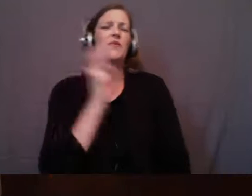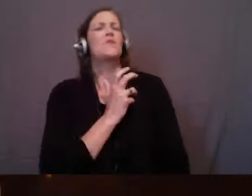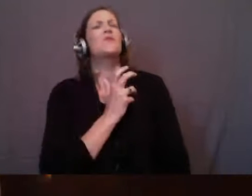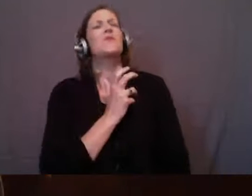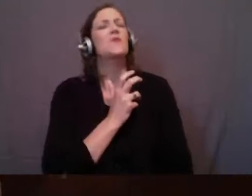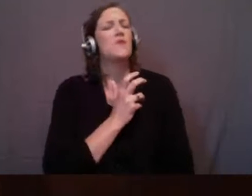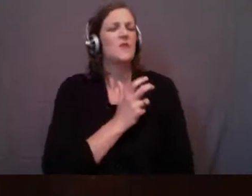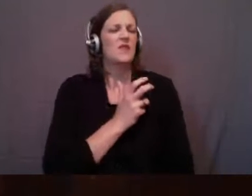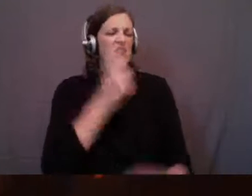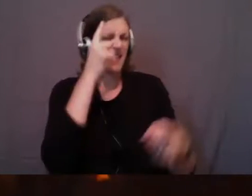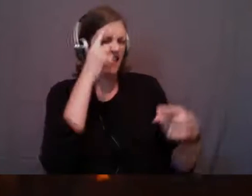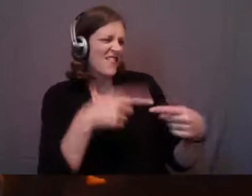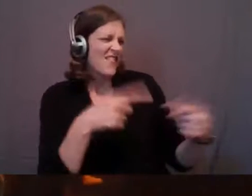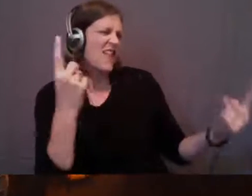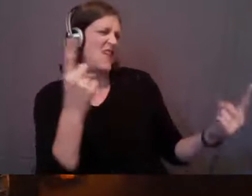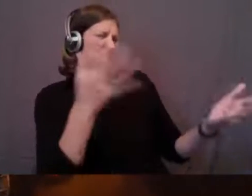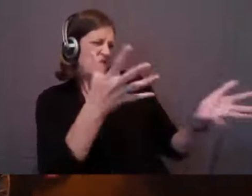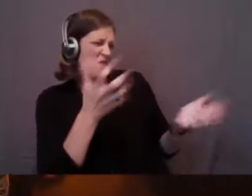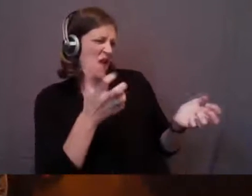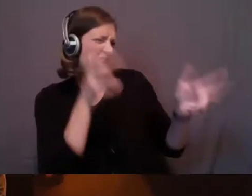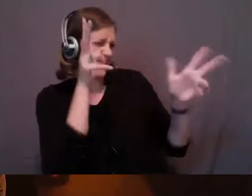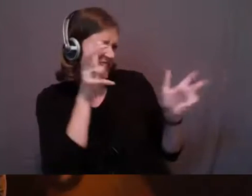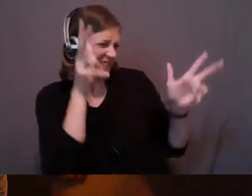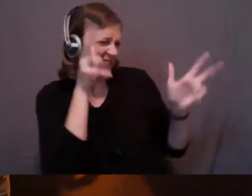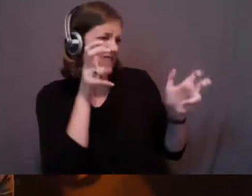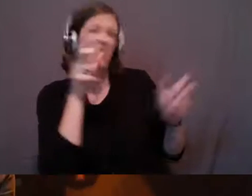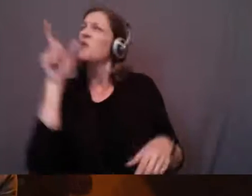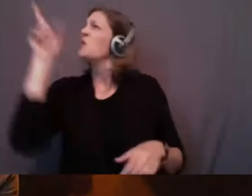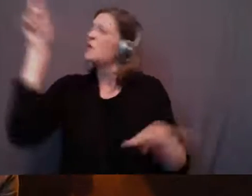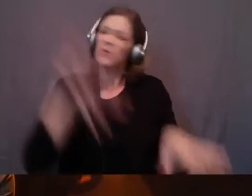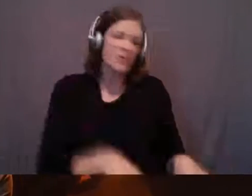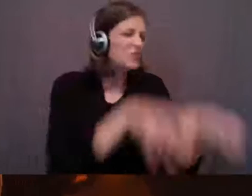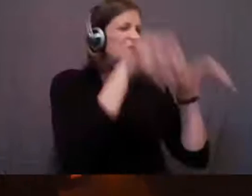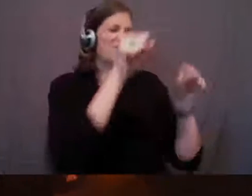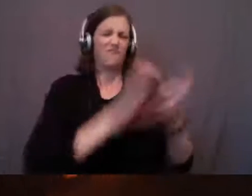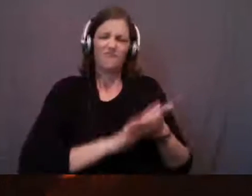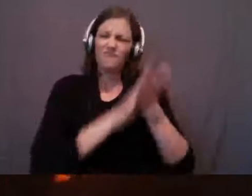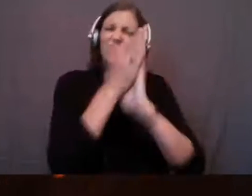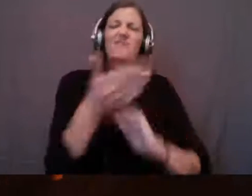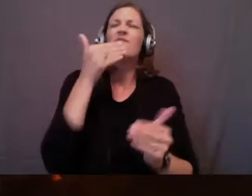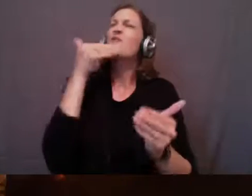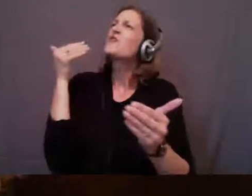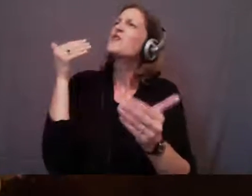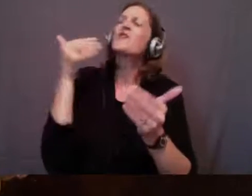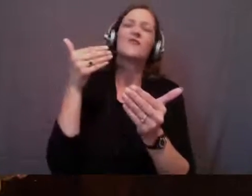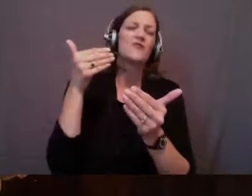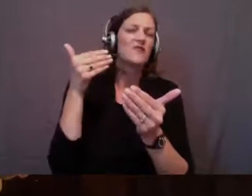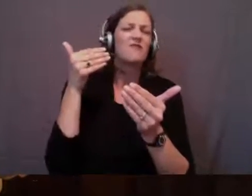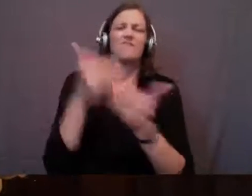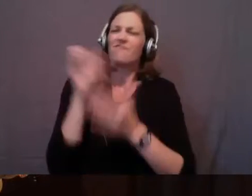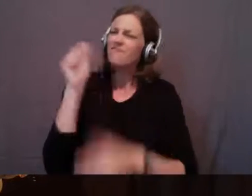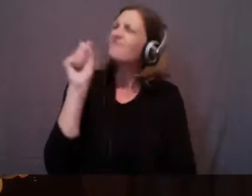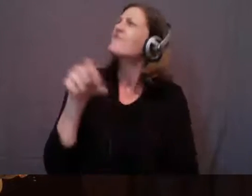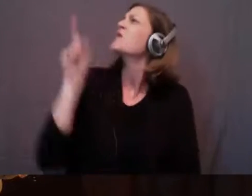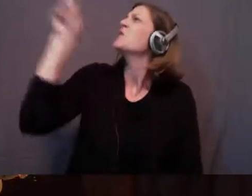You take what the enemy meant for evil and you turn it for good. Yes, you turn